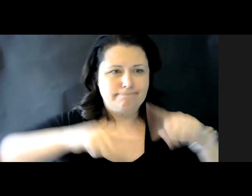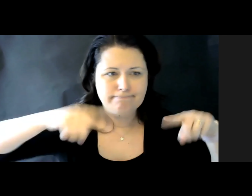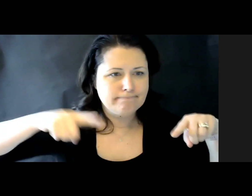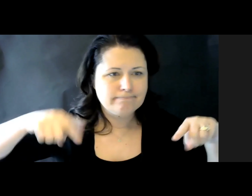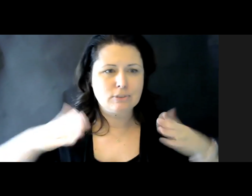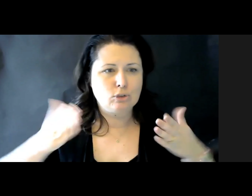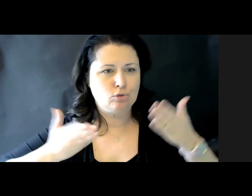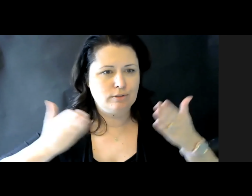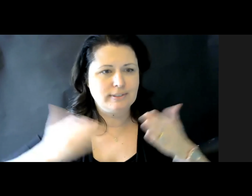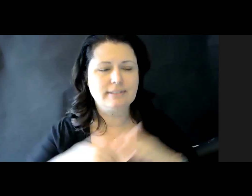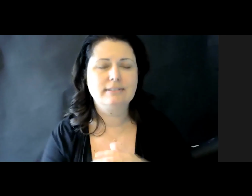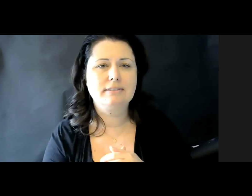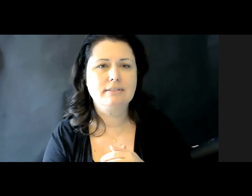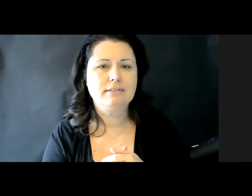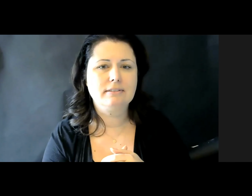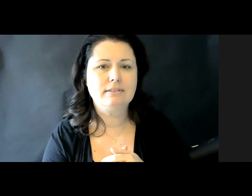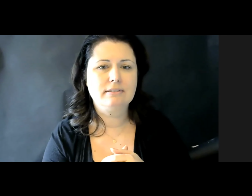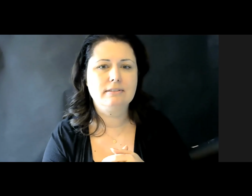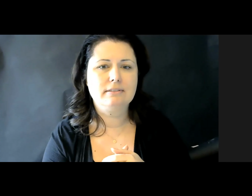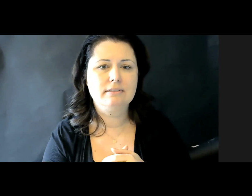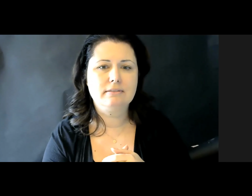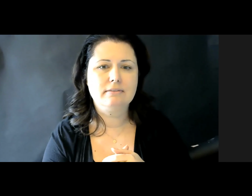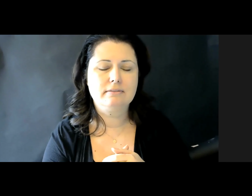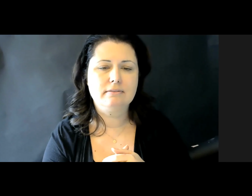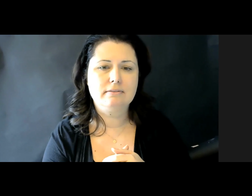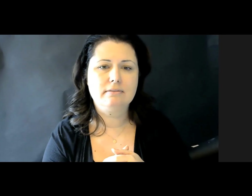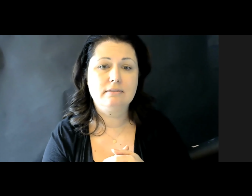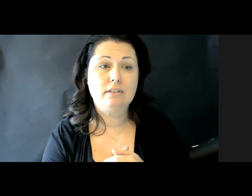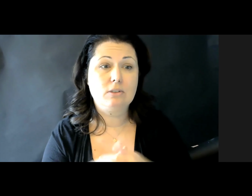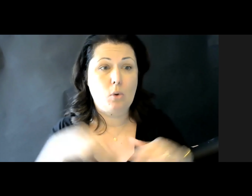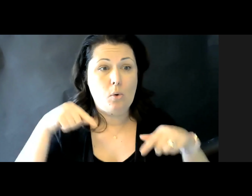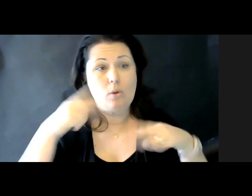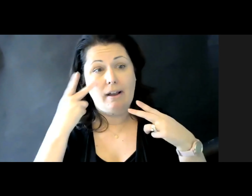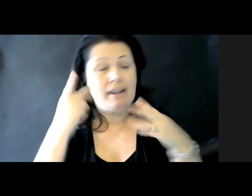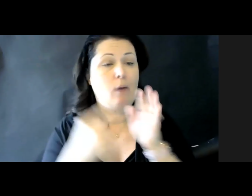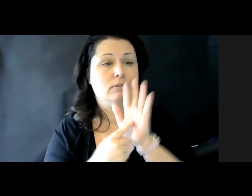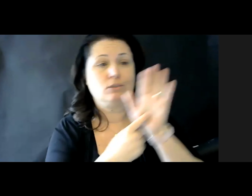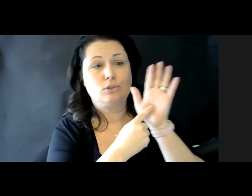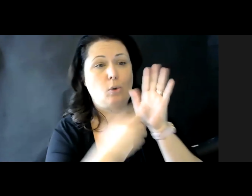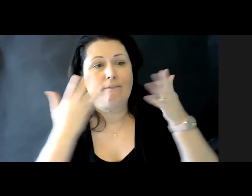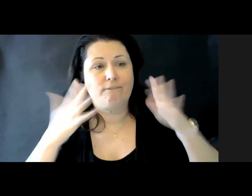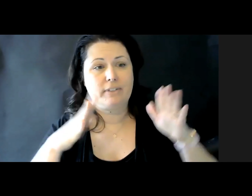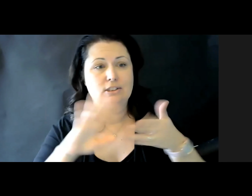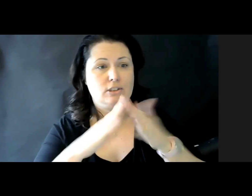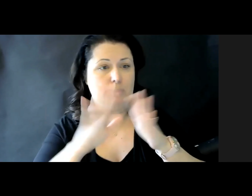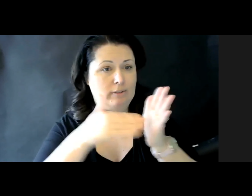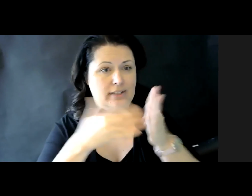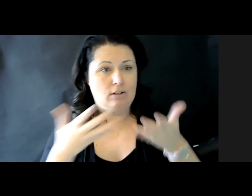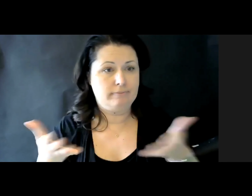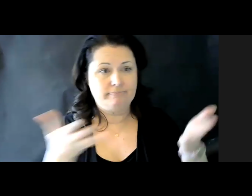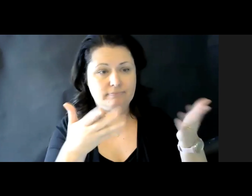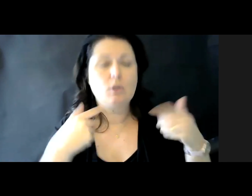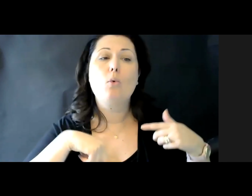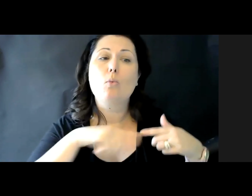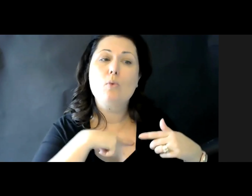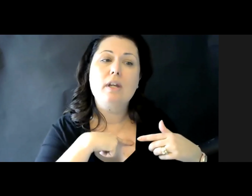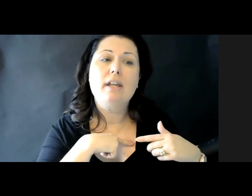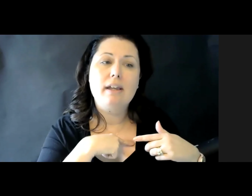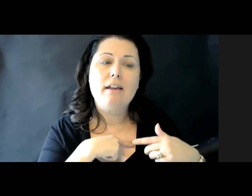You have seen most of the community center here. So we do also